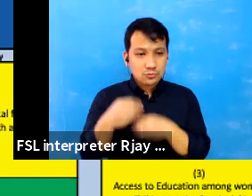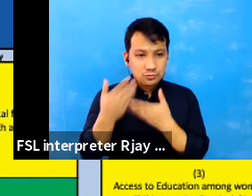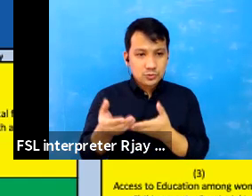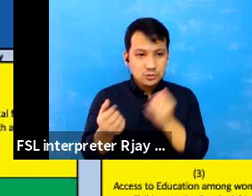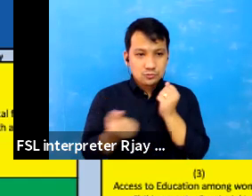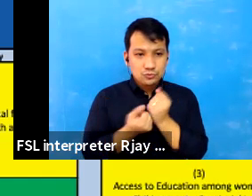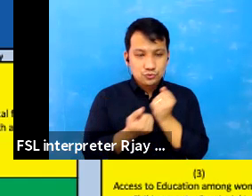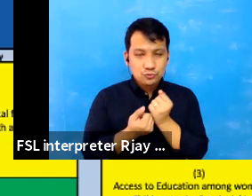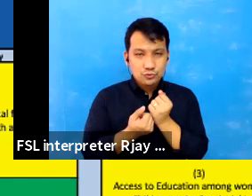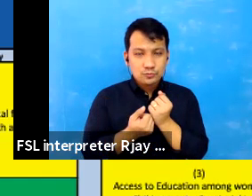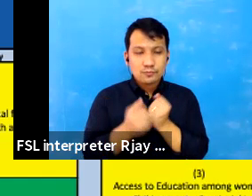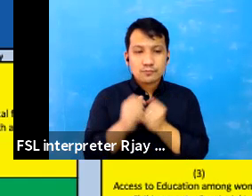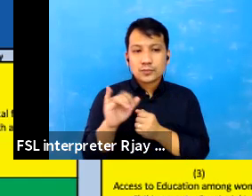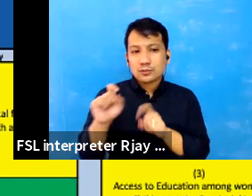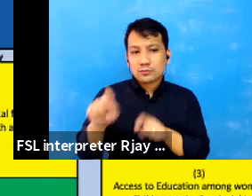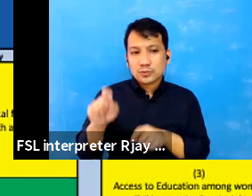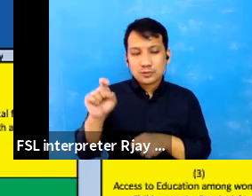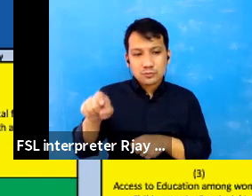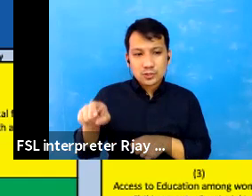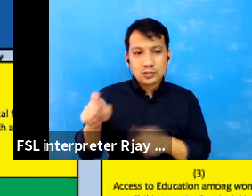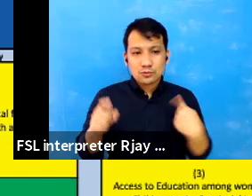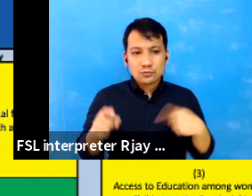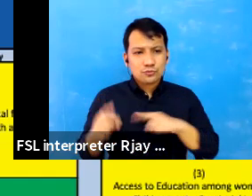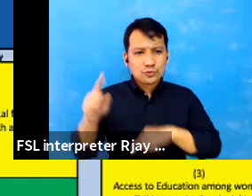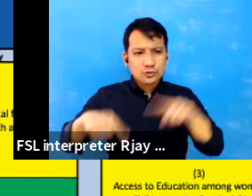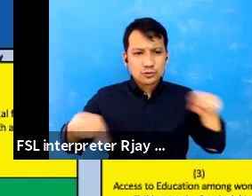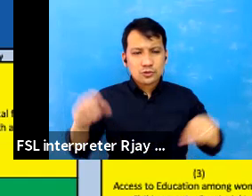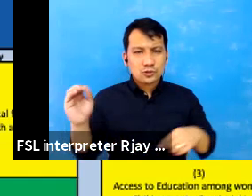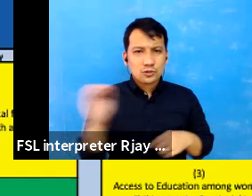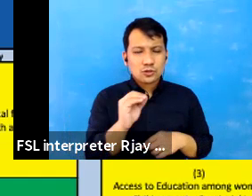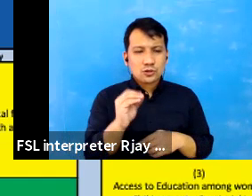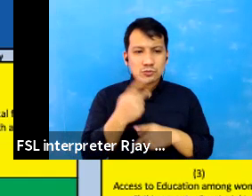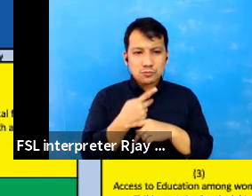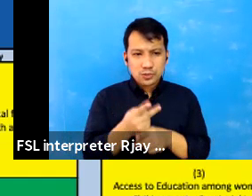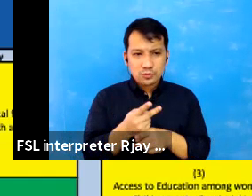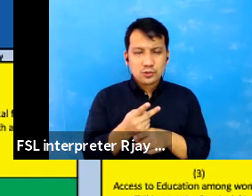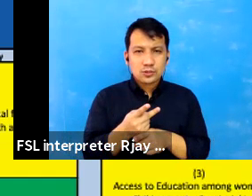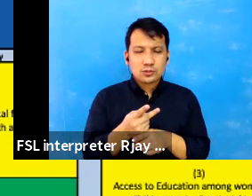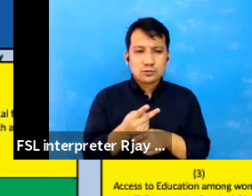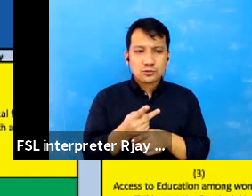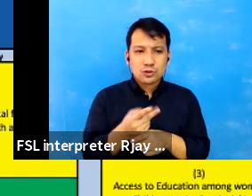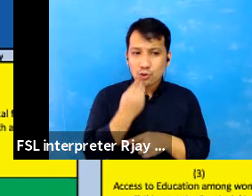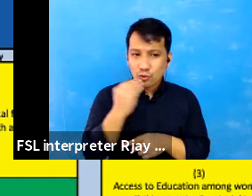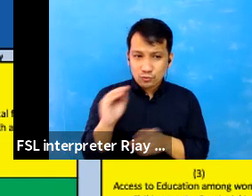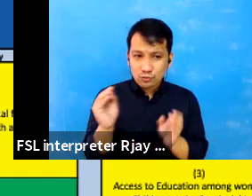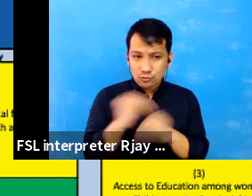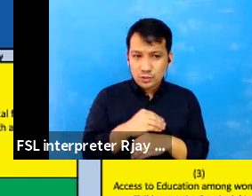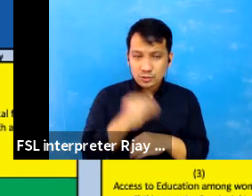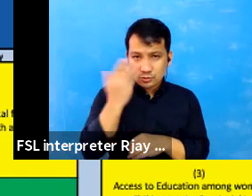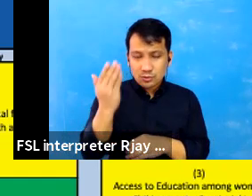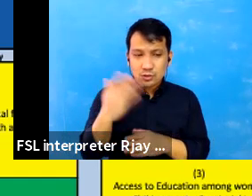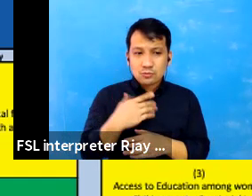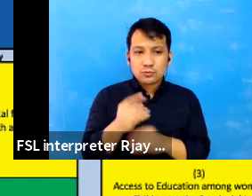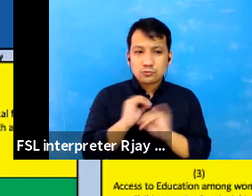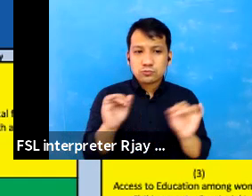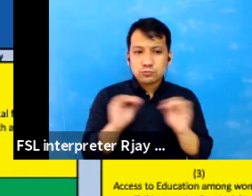when necessary. We hired additional staff of the province nutrition office. Likewise, we